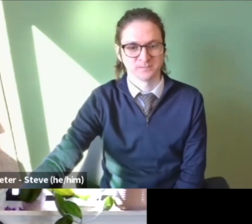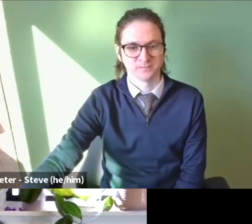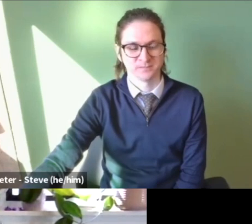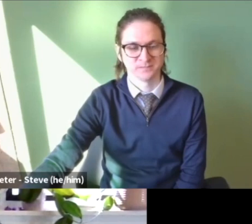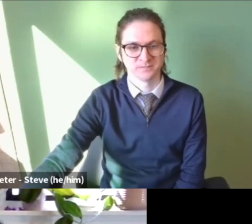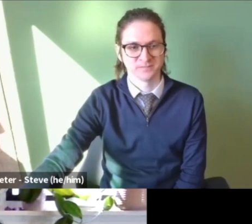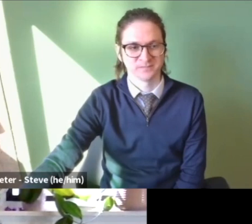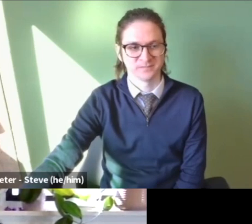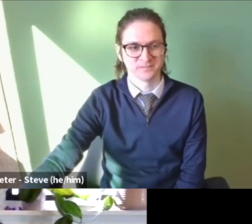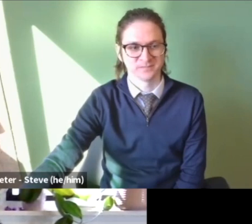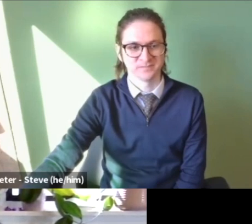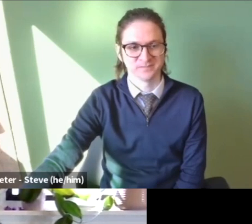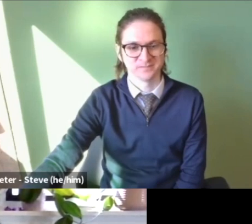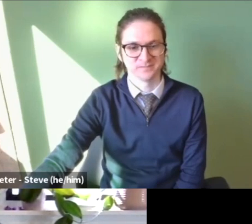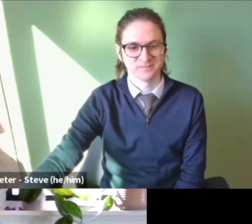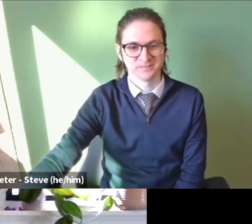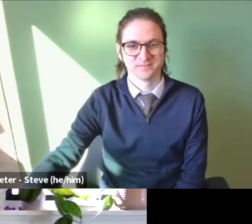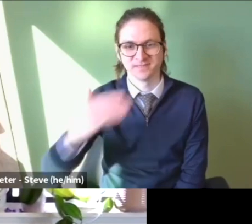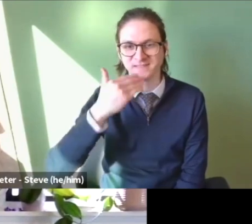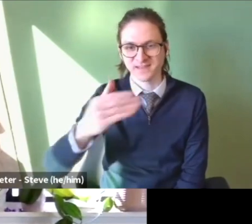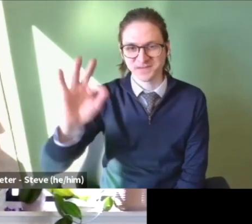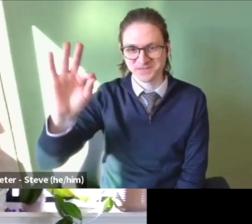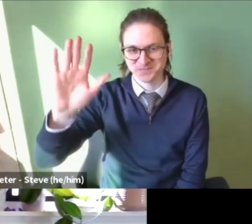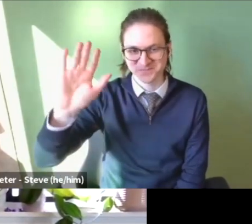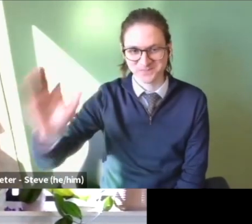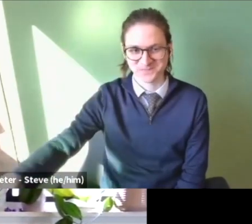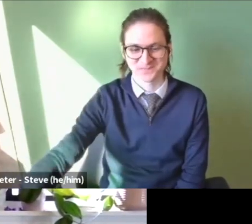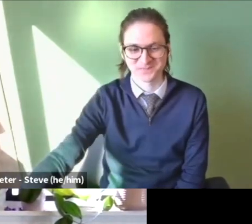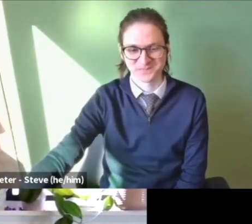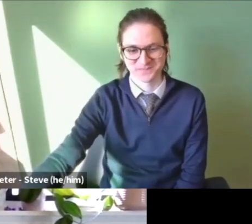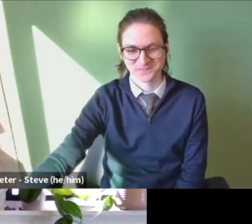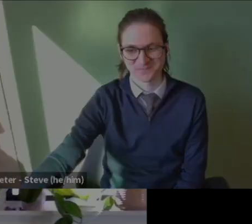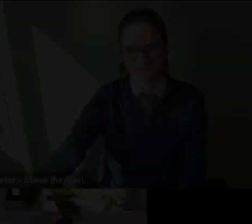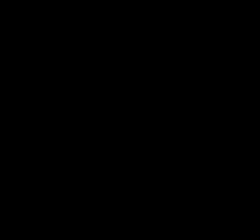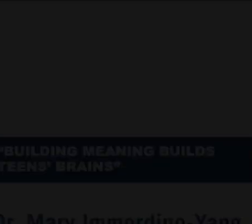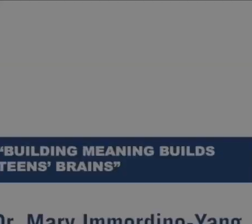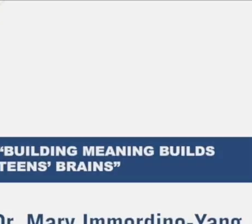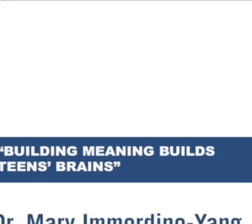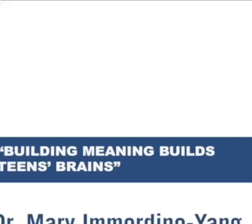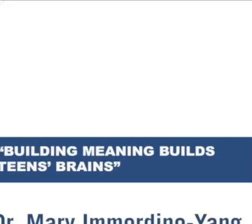everyone. Thank you. Thank you. Bye.